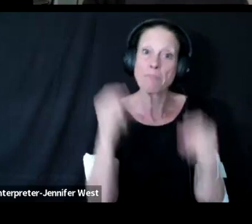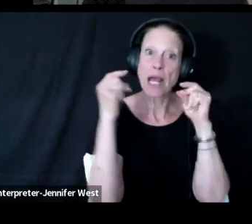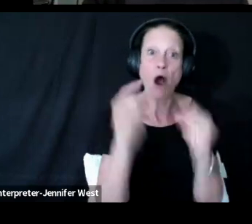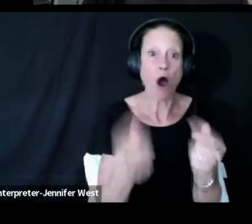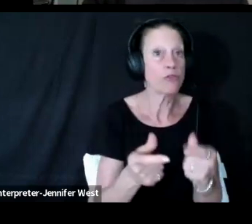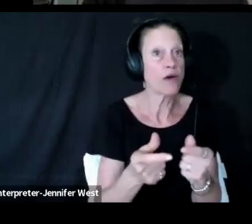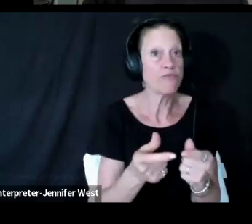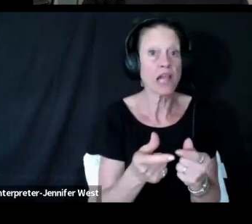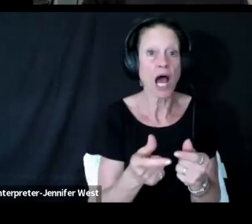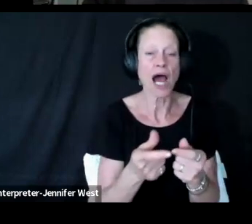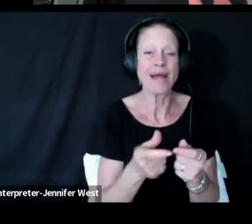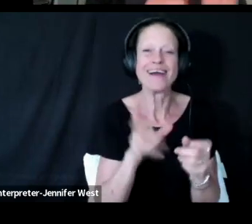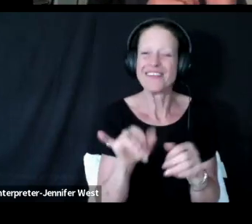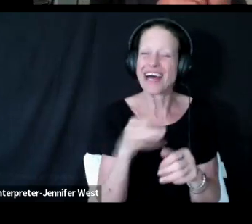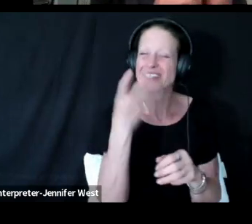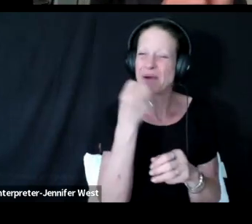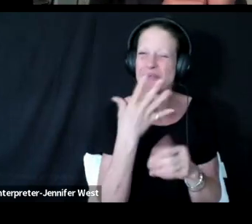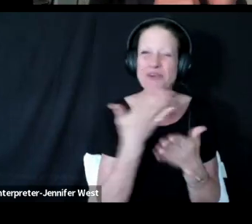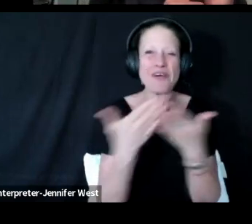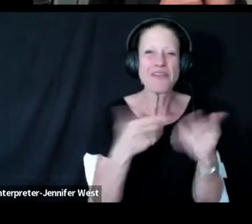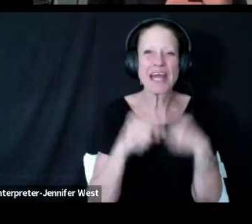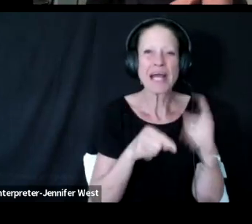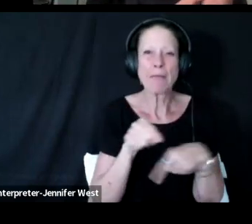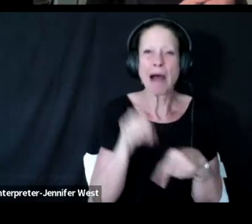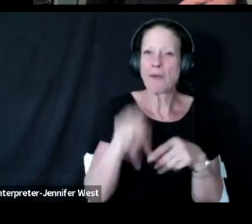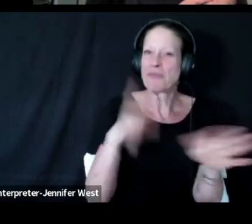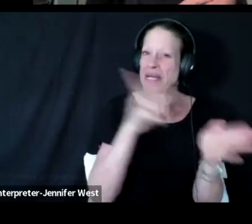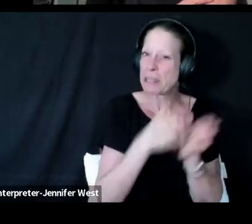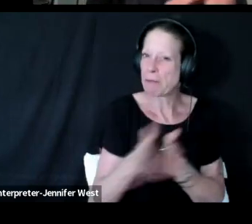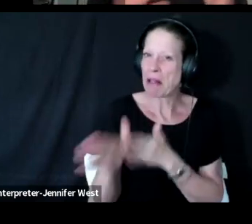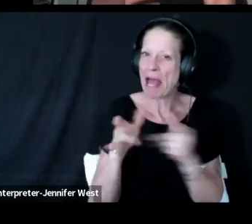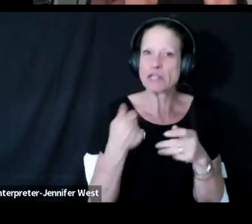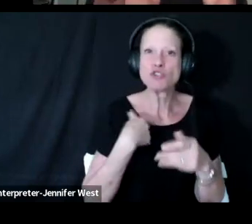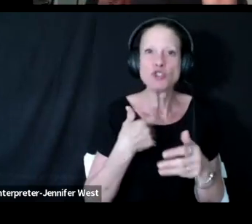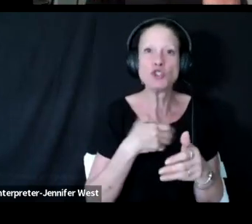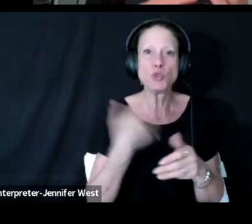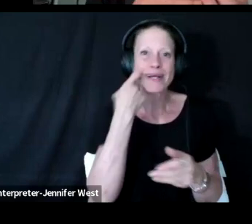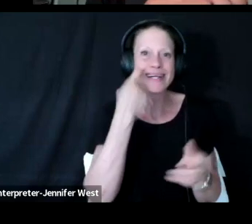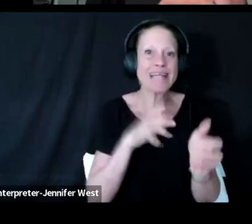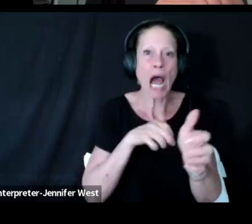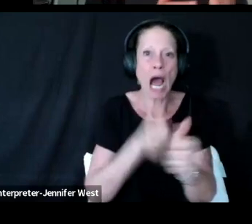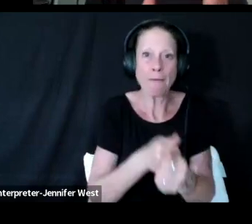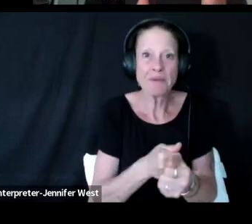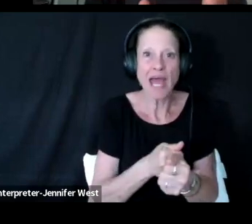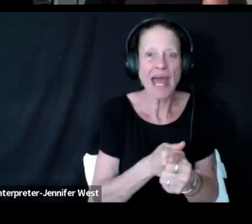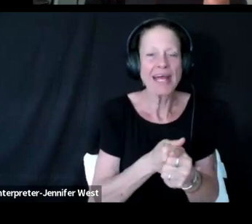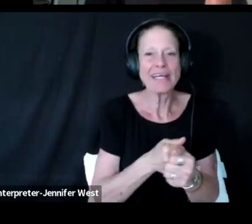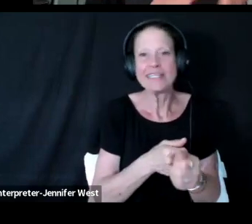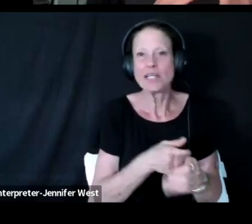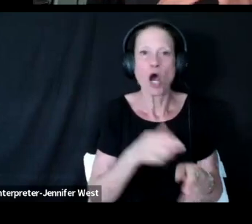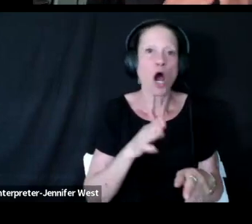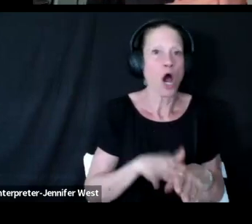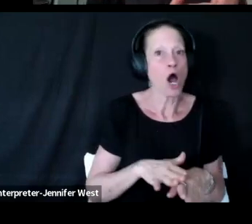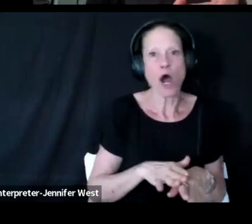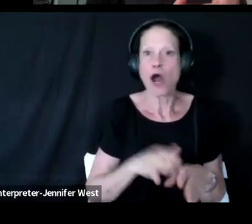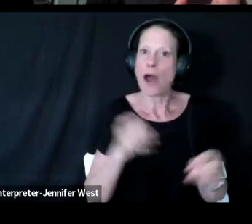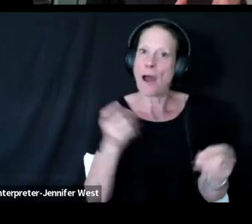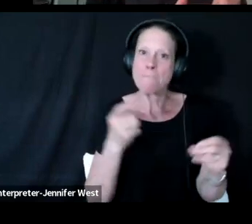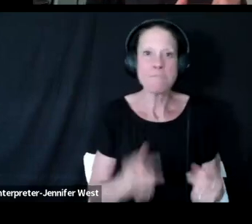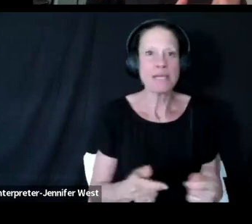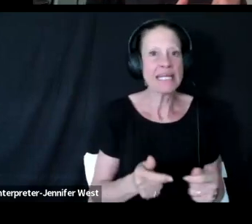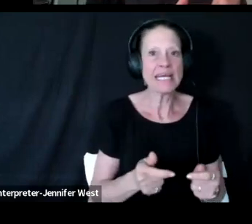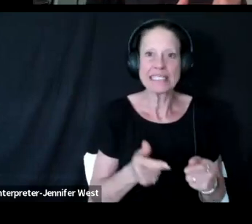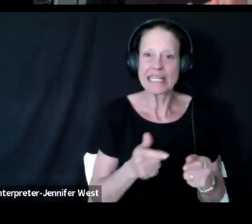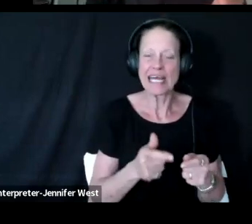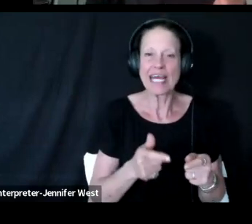the beauties of the Danny plan, being able to update things when you need to on the fly, like a new medication. You can do it while you're sitting